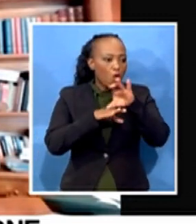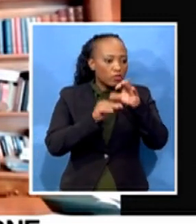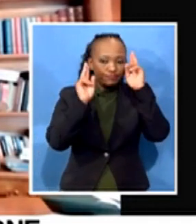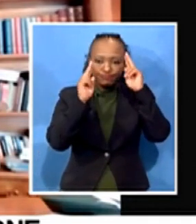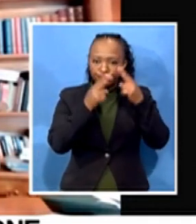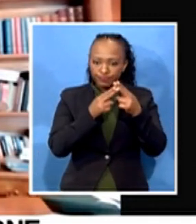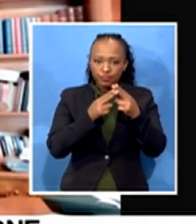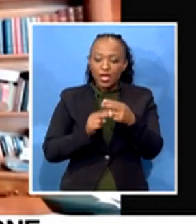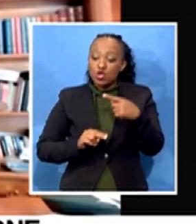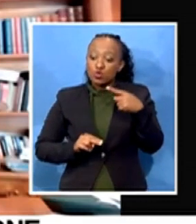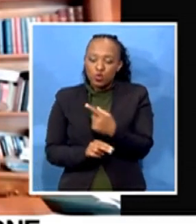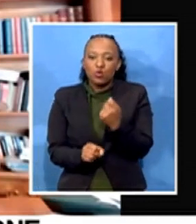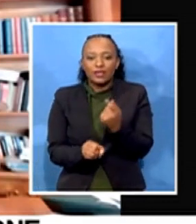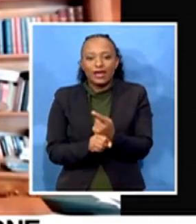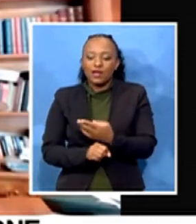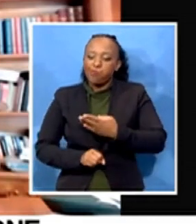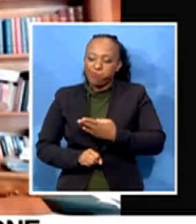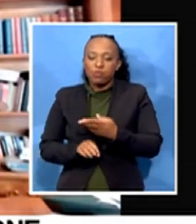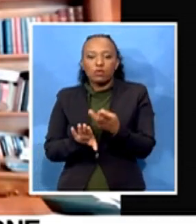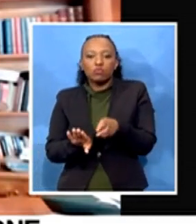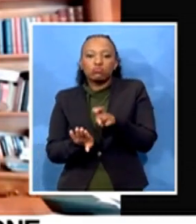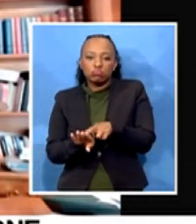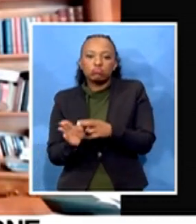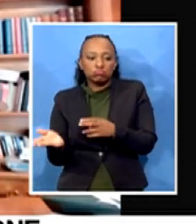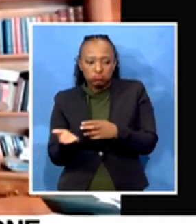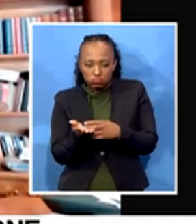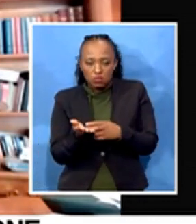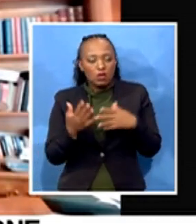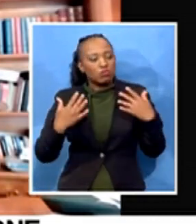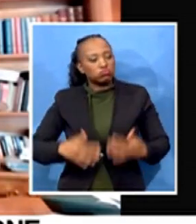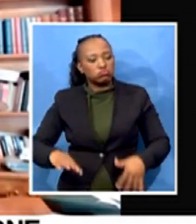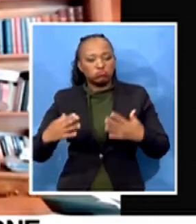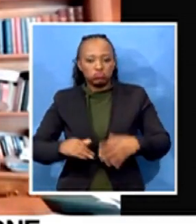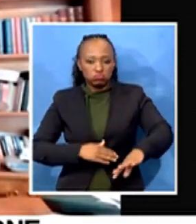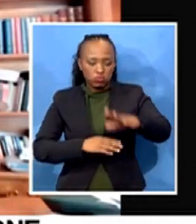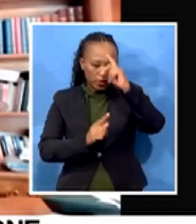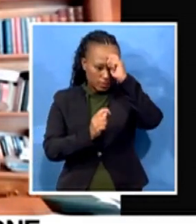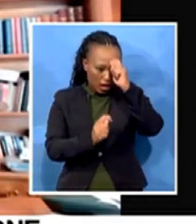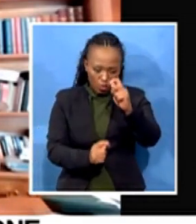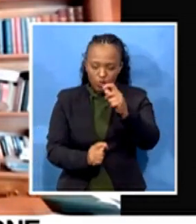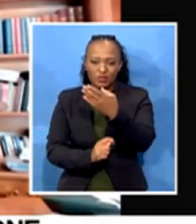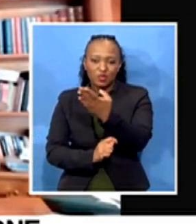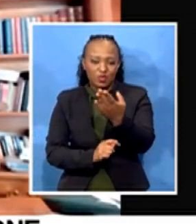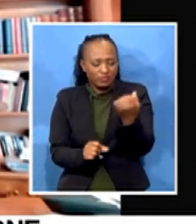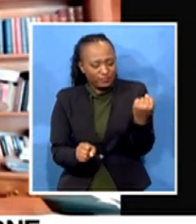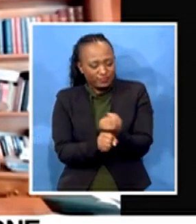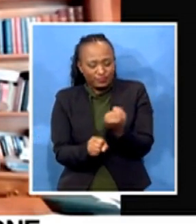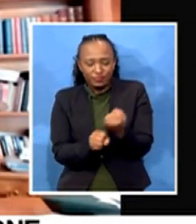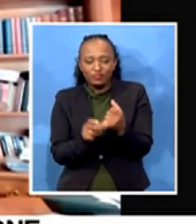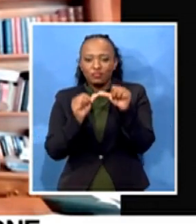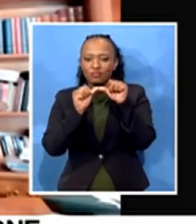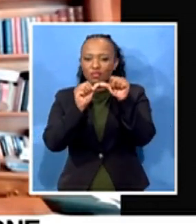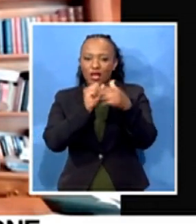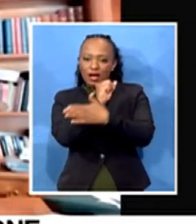transport. We salute you for all you do to keep our country going, and we give you our